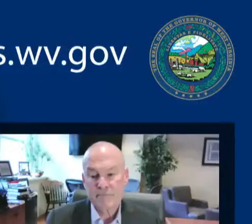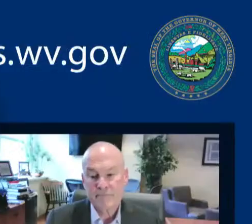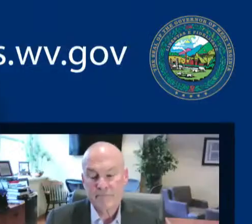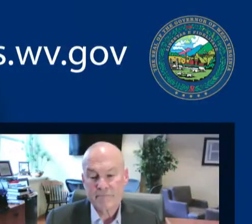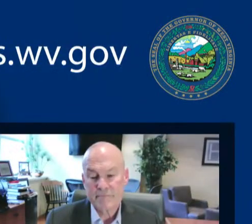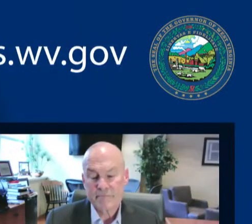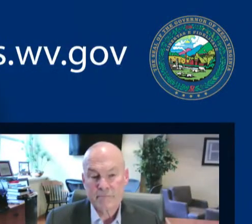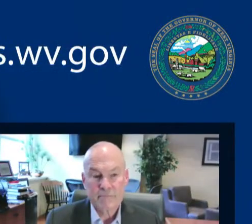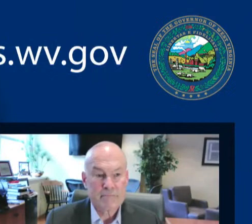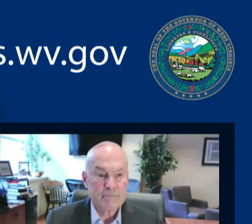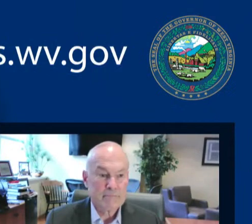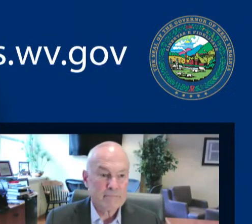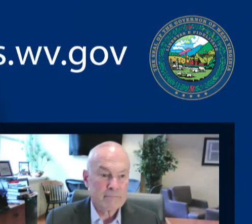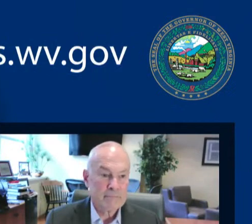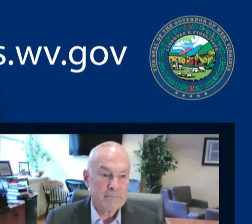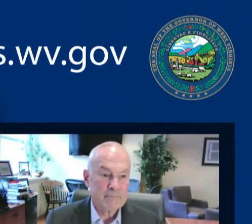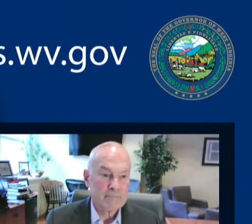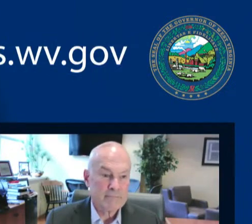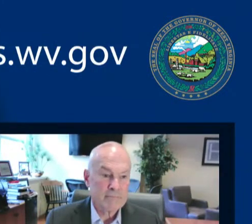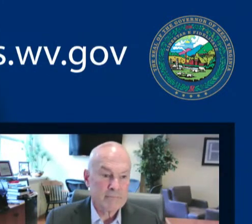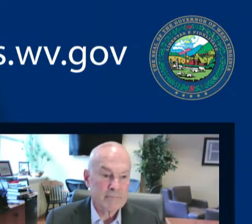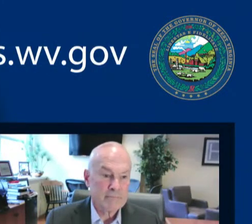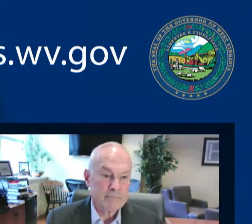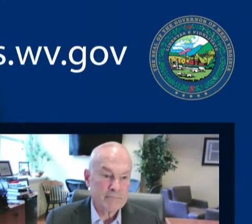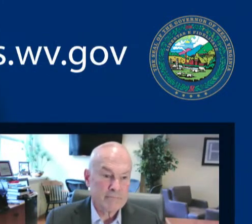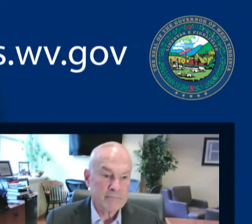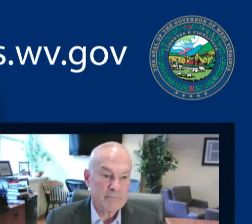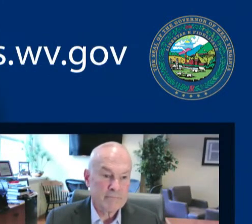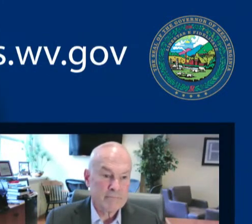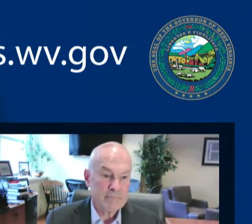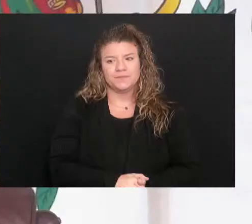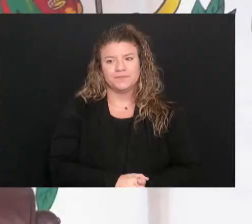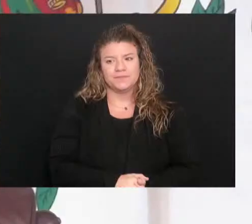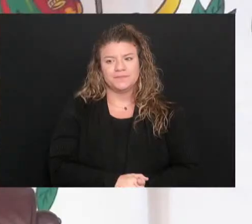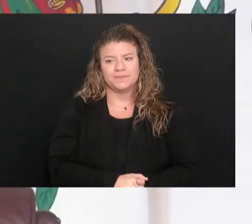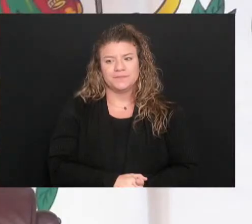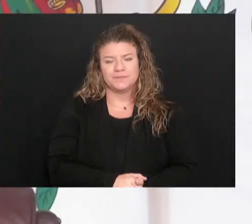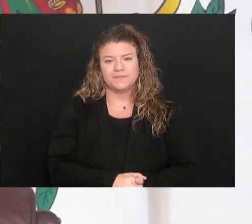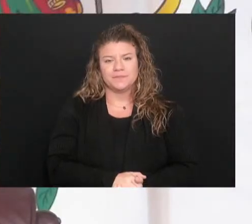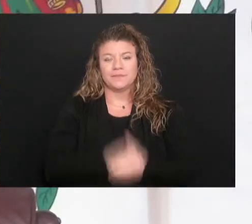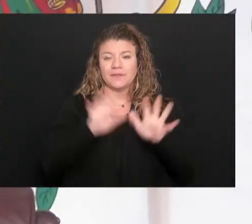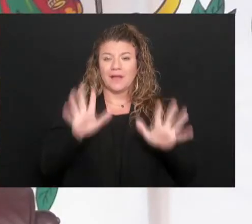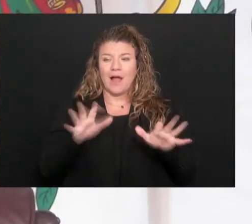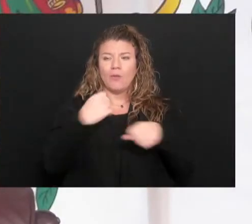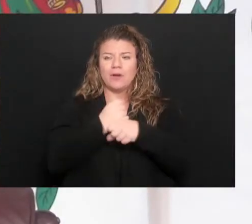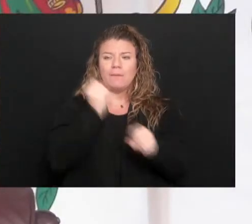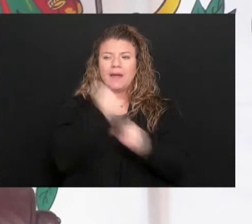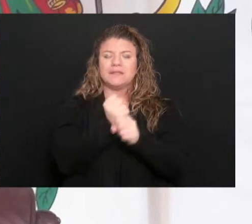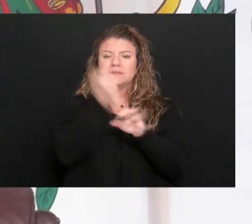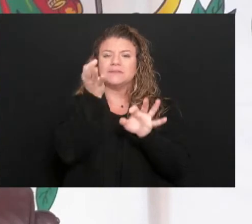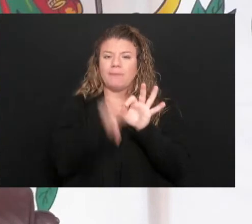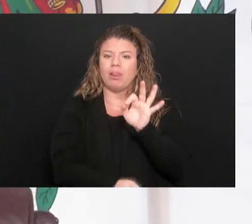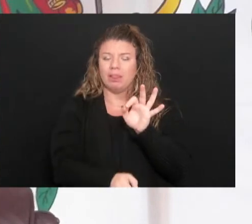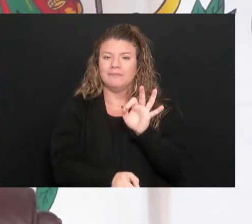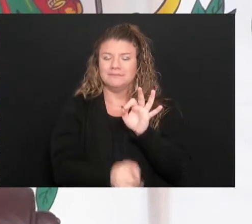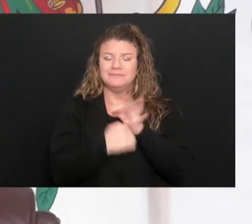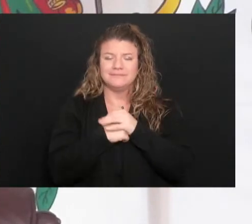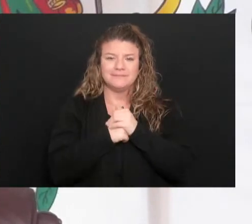Hey, just one second. Let me make this really, really, really simple.